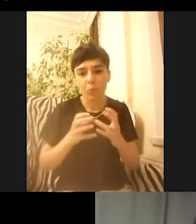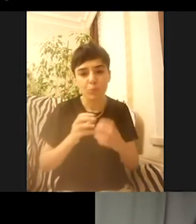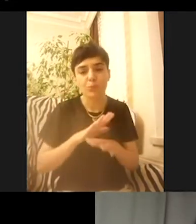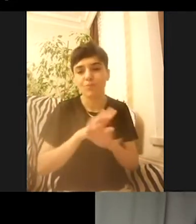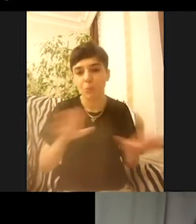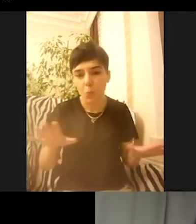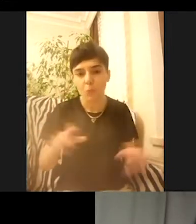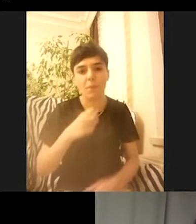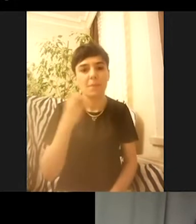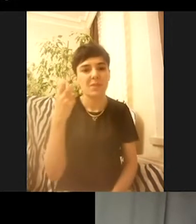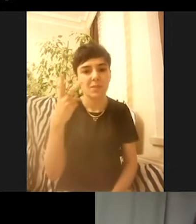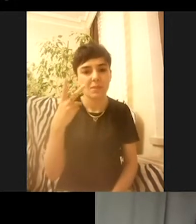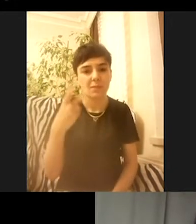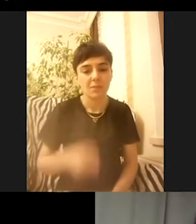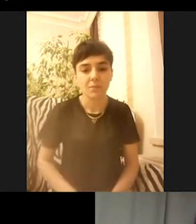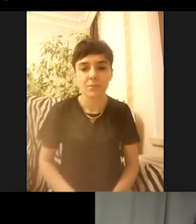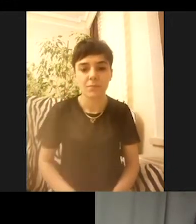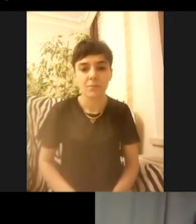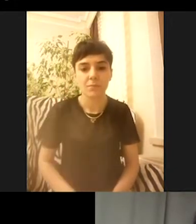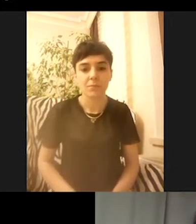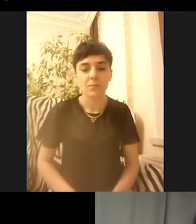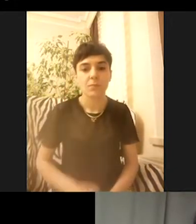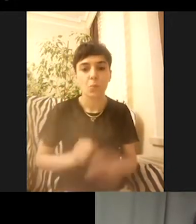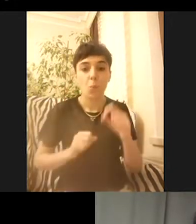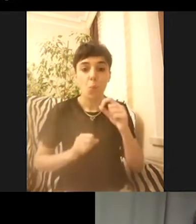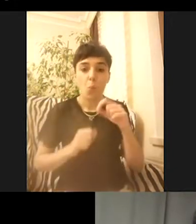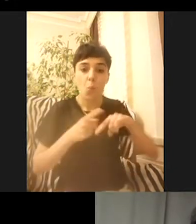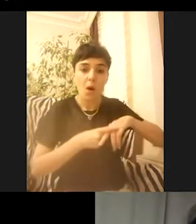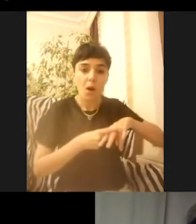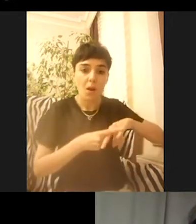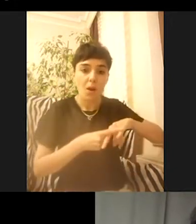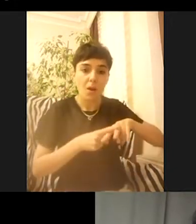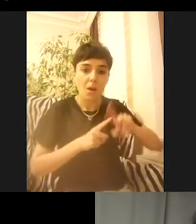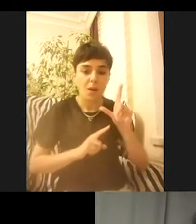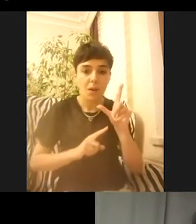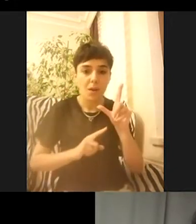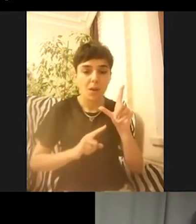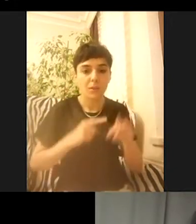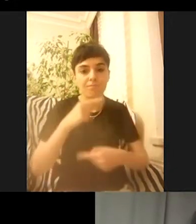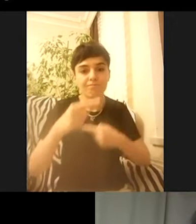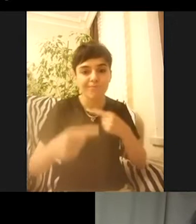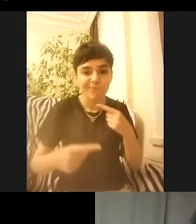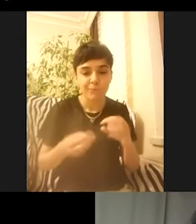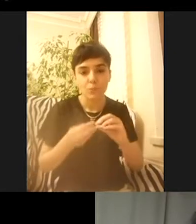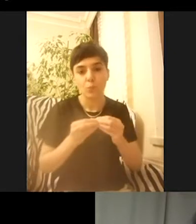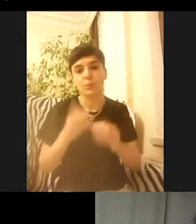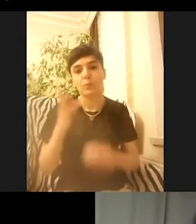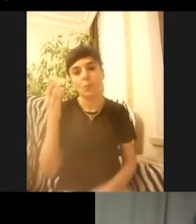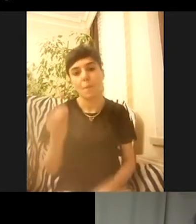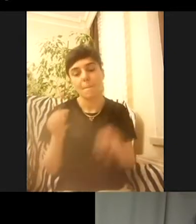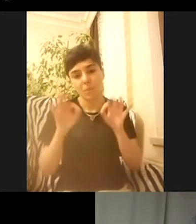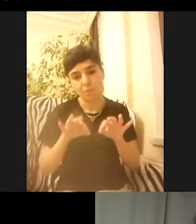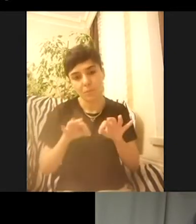So Turkey has experienced a serious authoritarianism since 2015. So the prides we attended